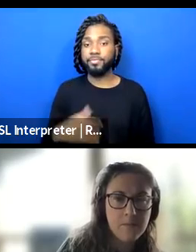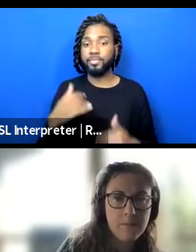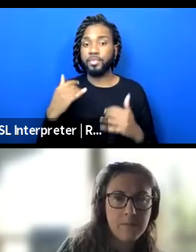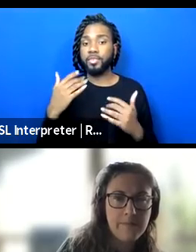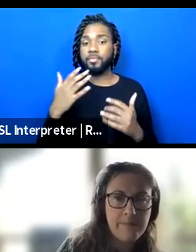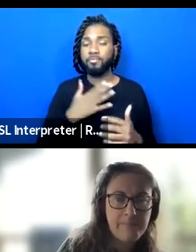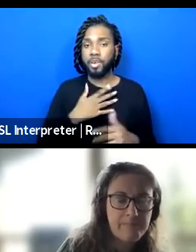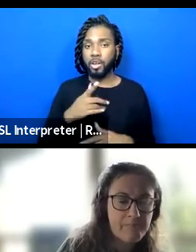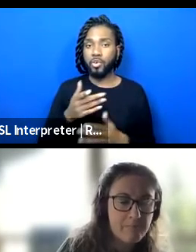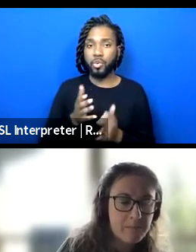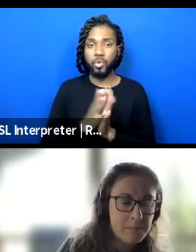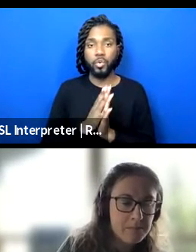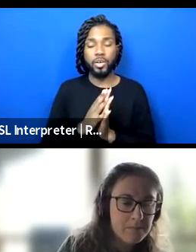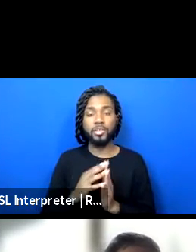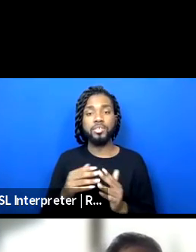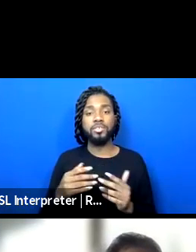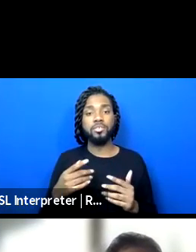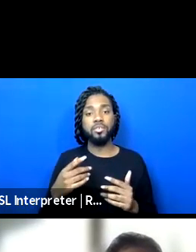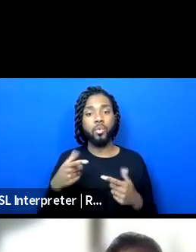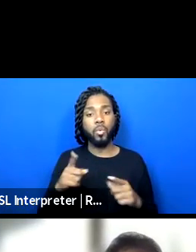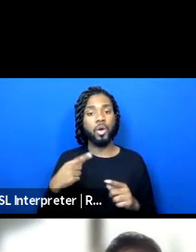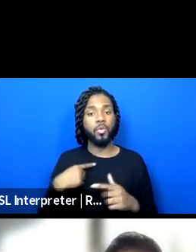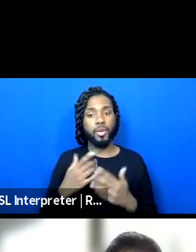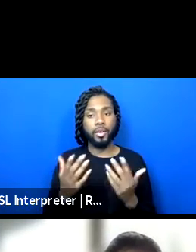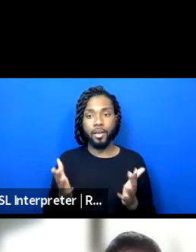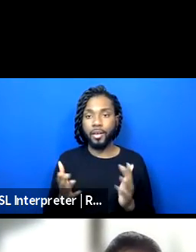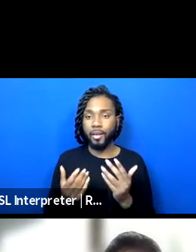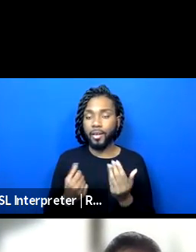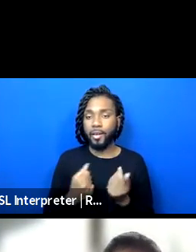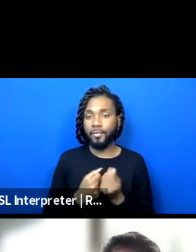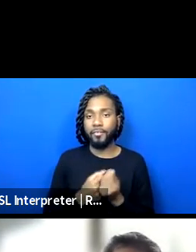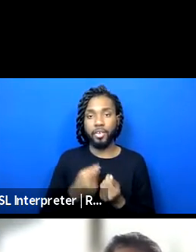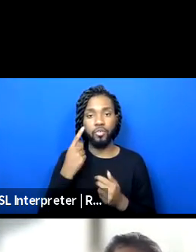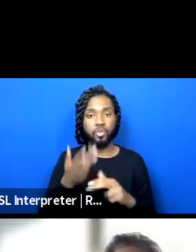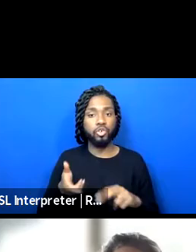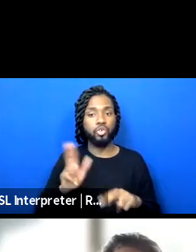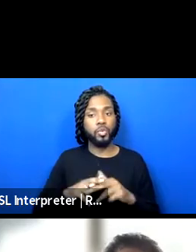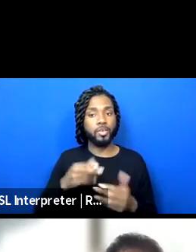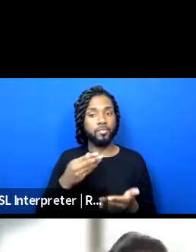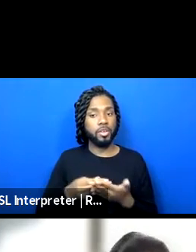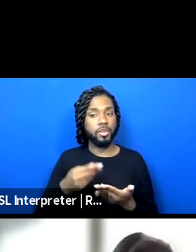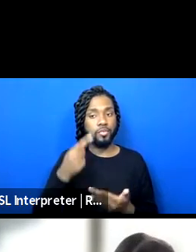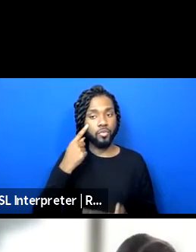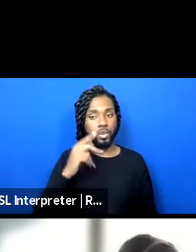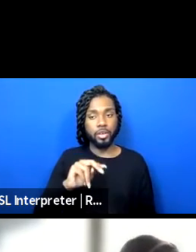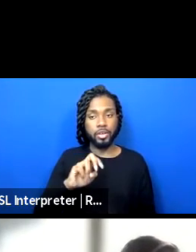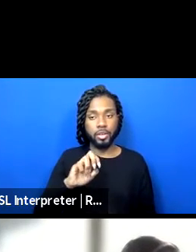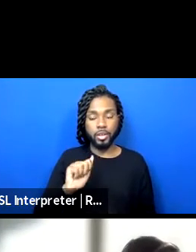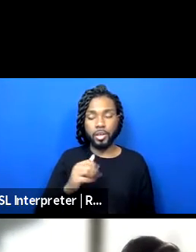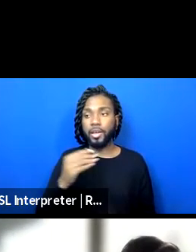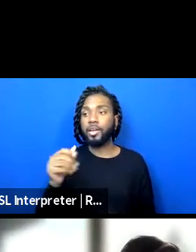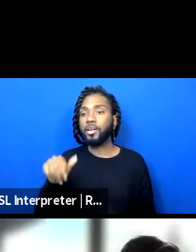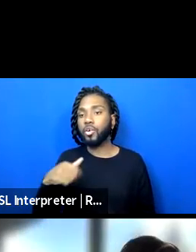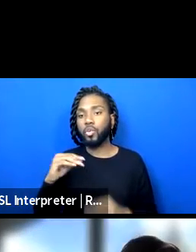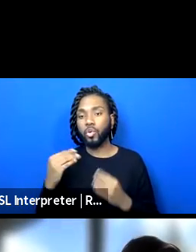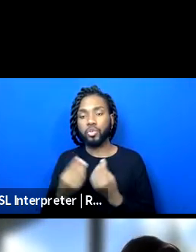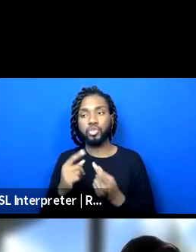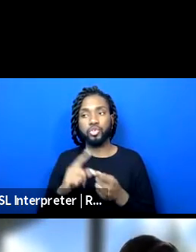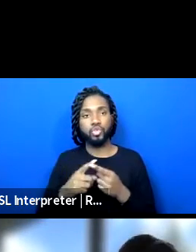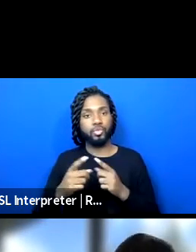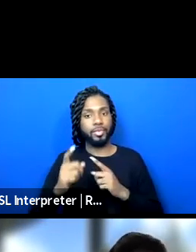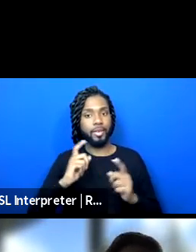My request would be, as we advocate for increased funding to the NEA and other organizations to get the money out to